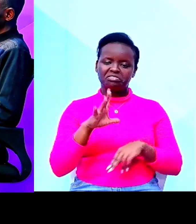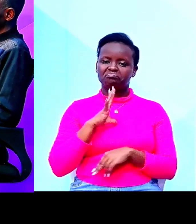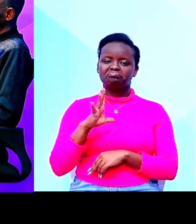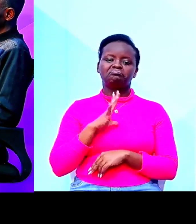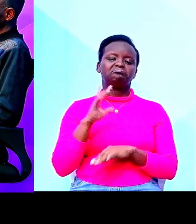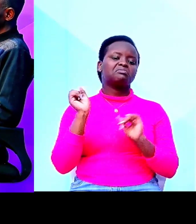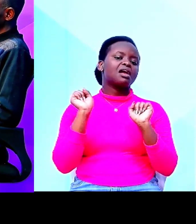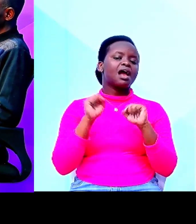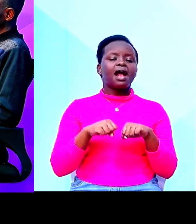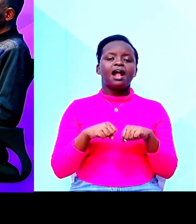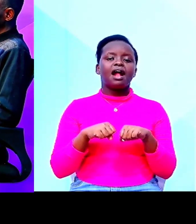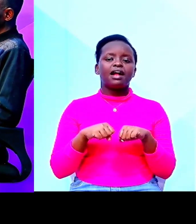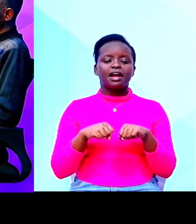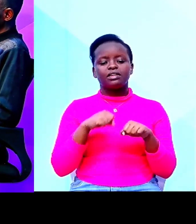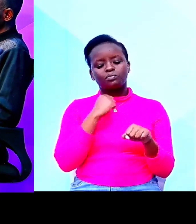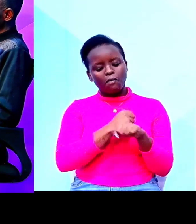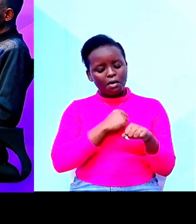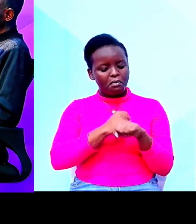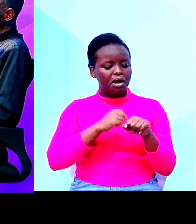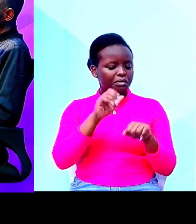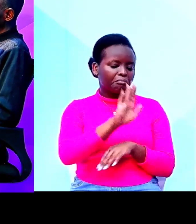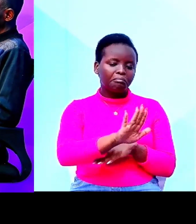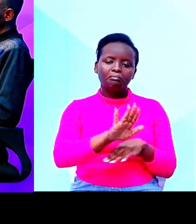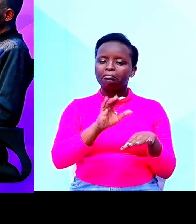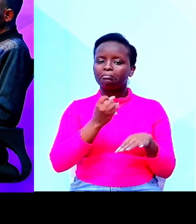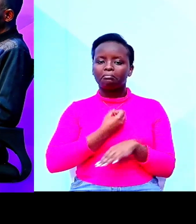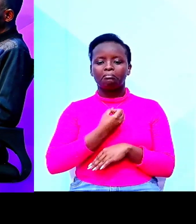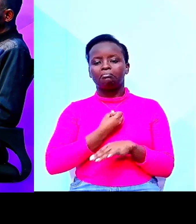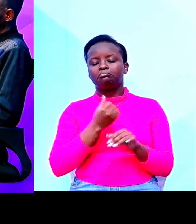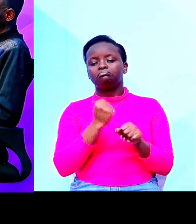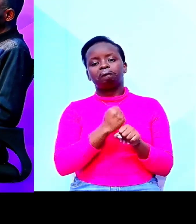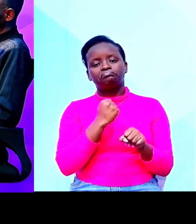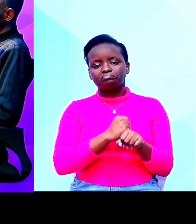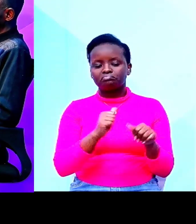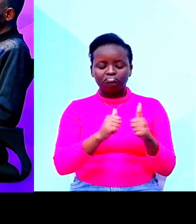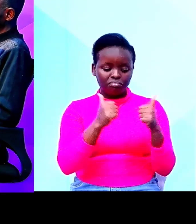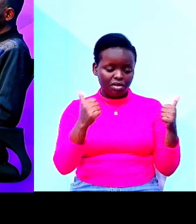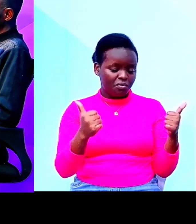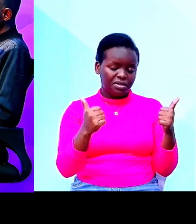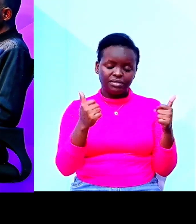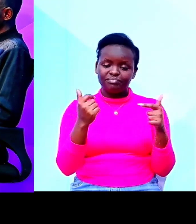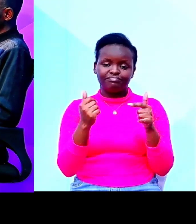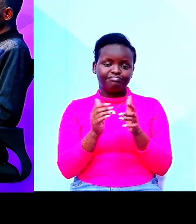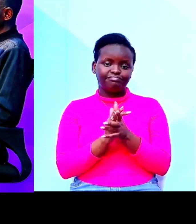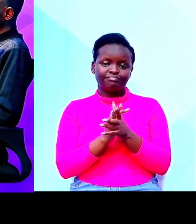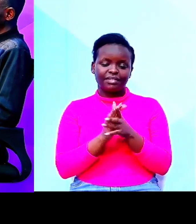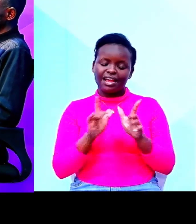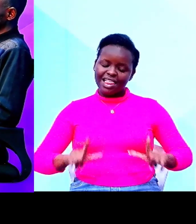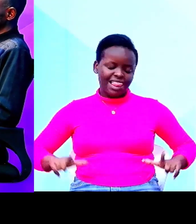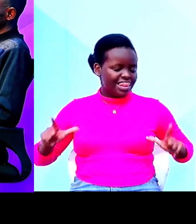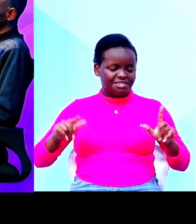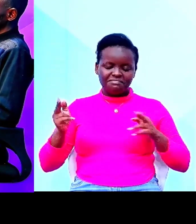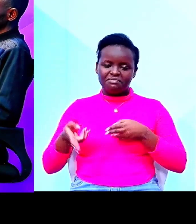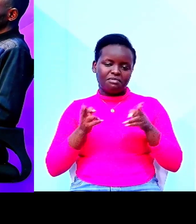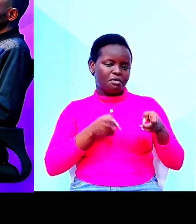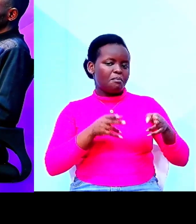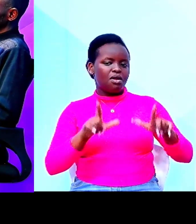can do your work. You can work well, and you can just live your normal life.